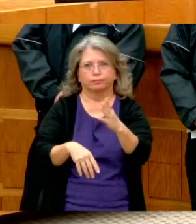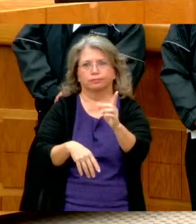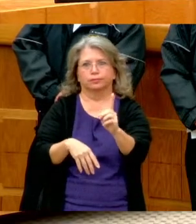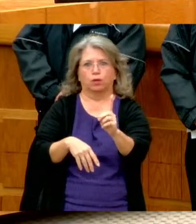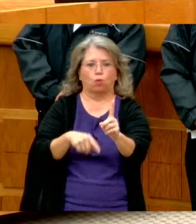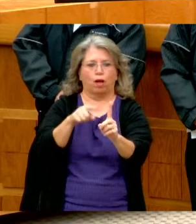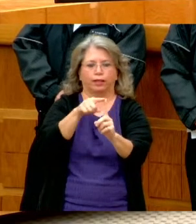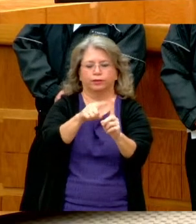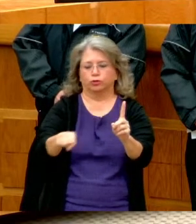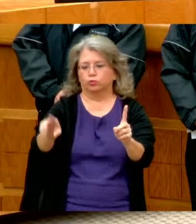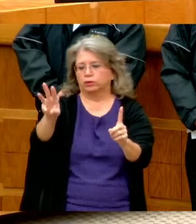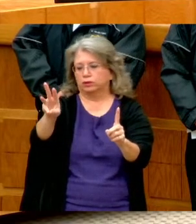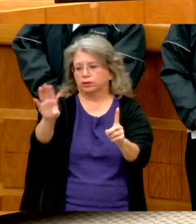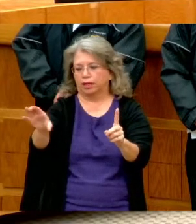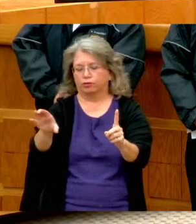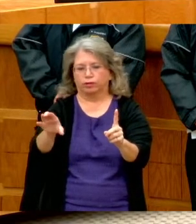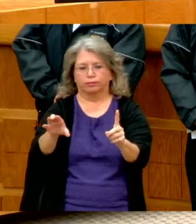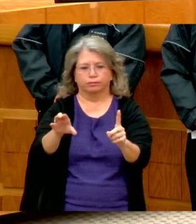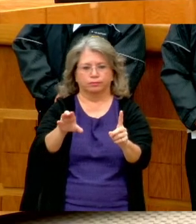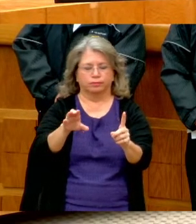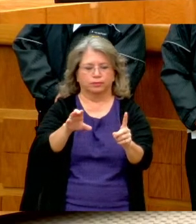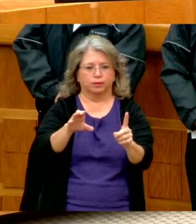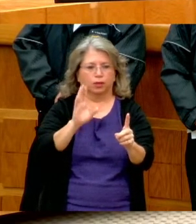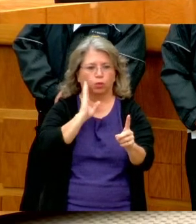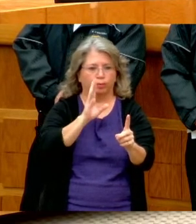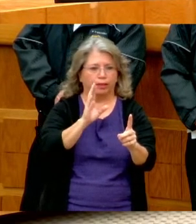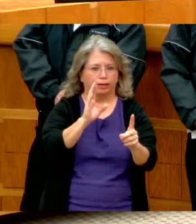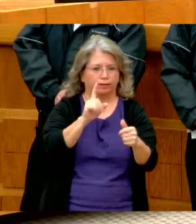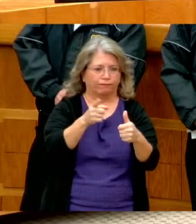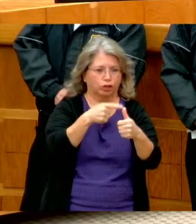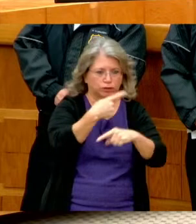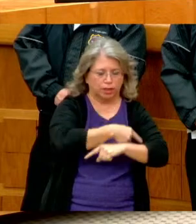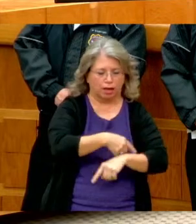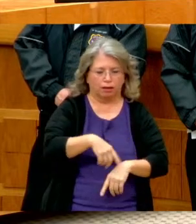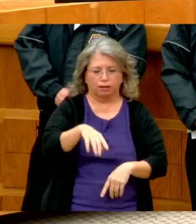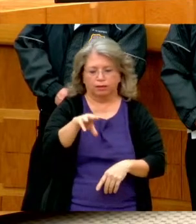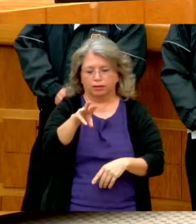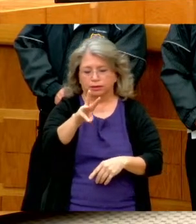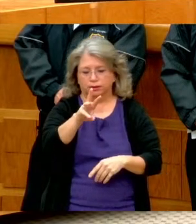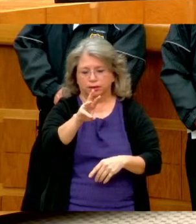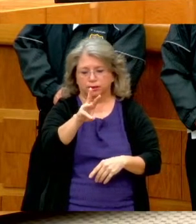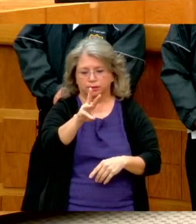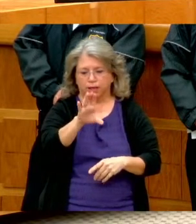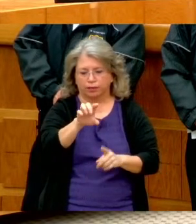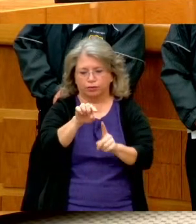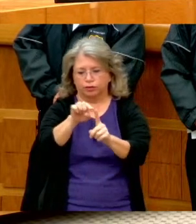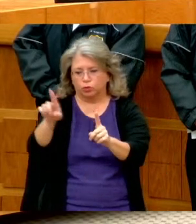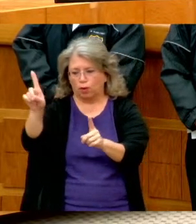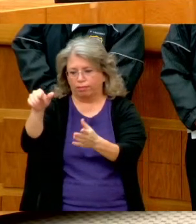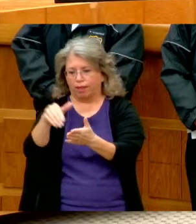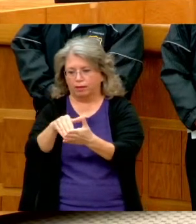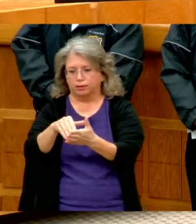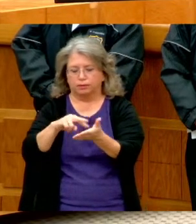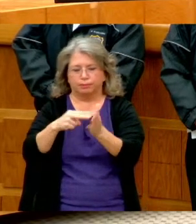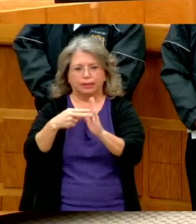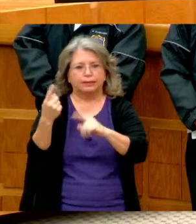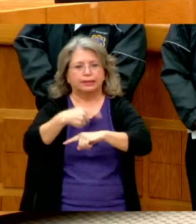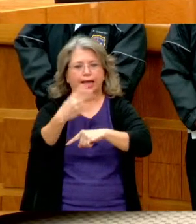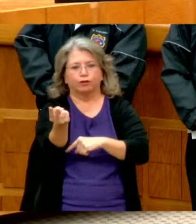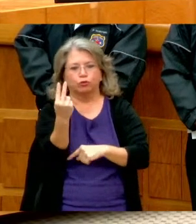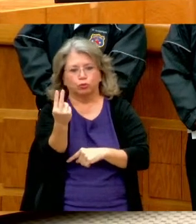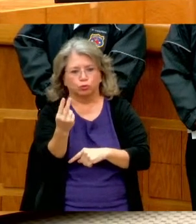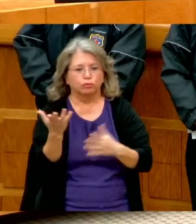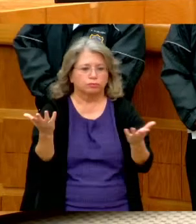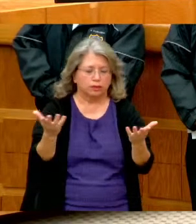600, you're on day 1. 601 to 1,000, you're day 2. Just know that we are going to